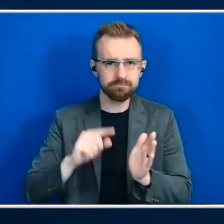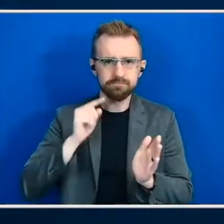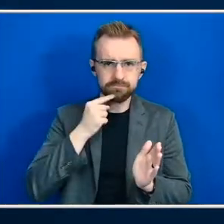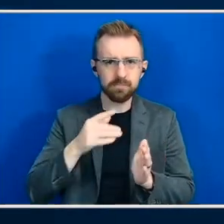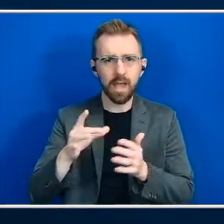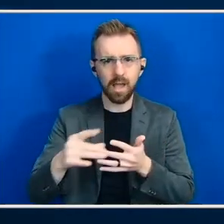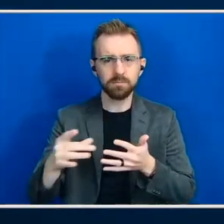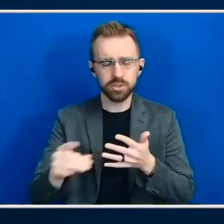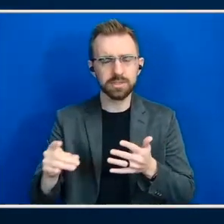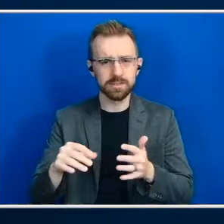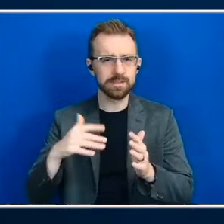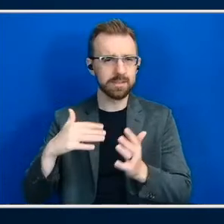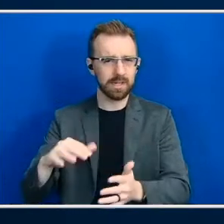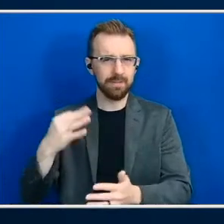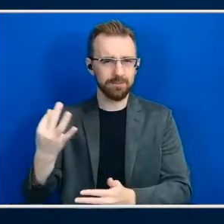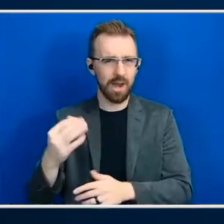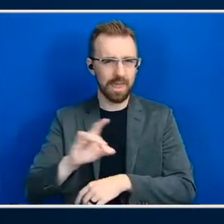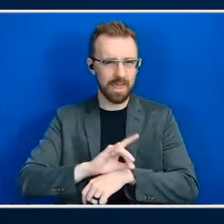at 8.